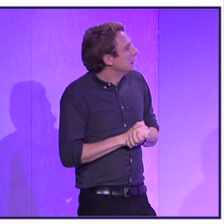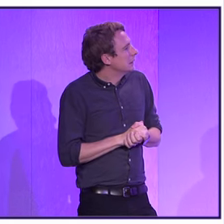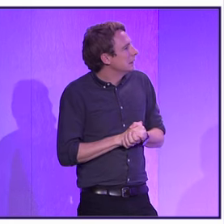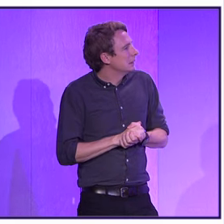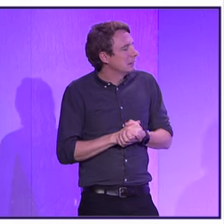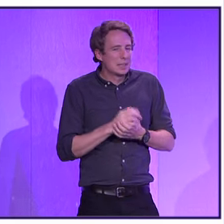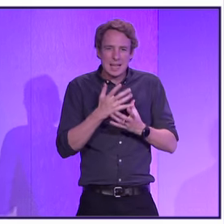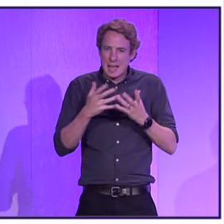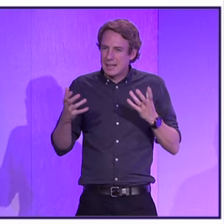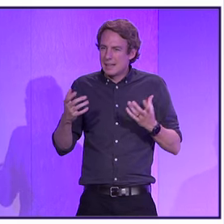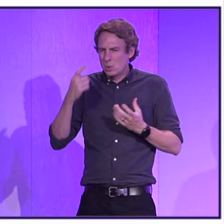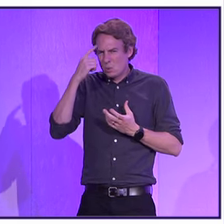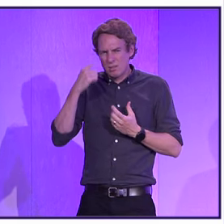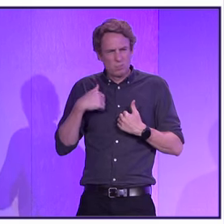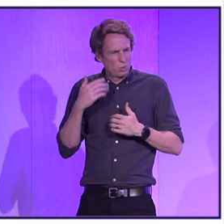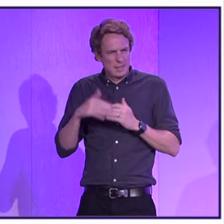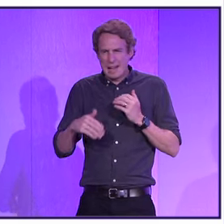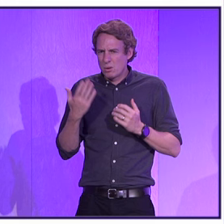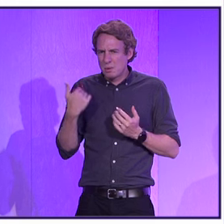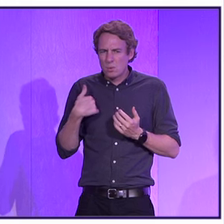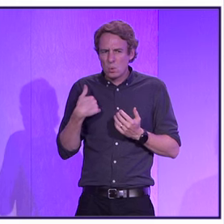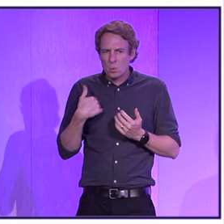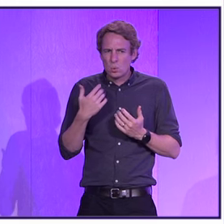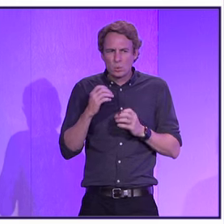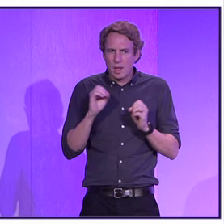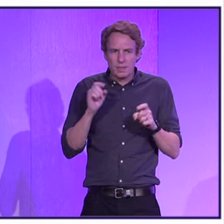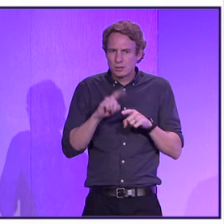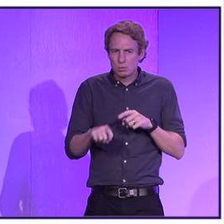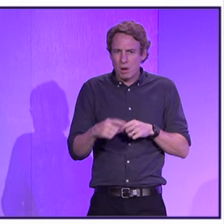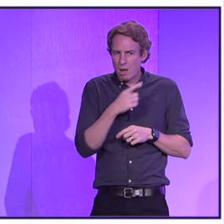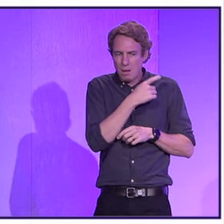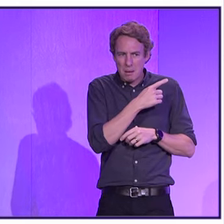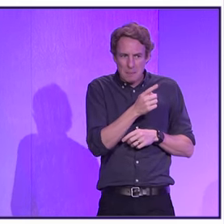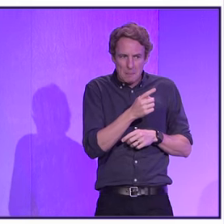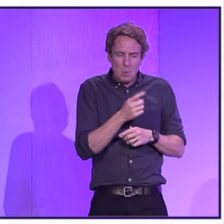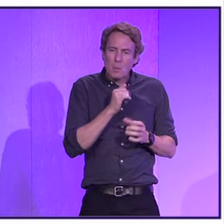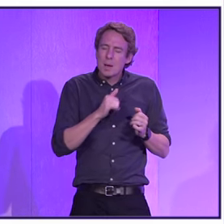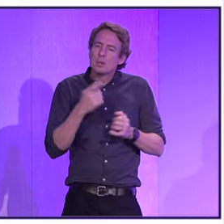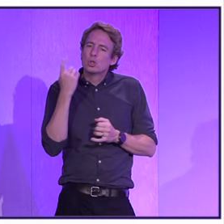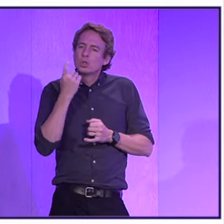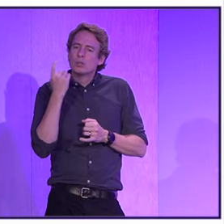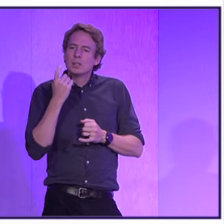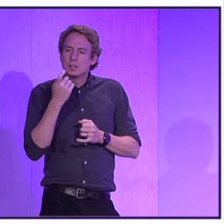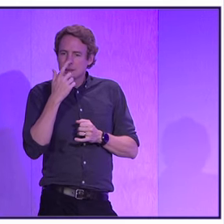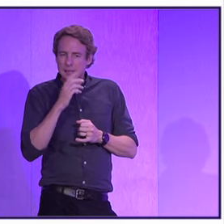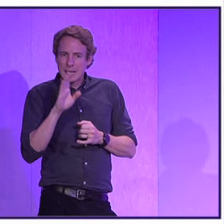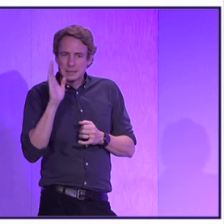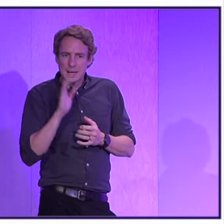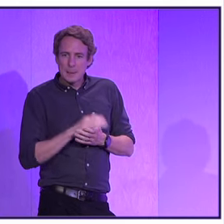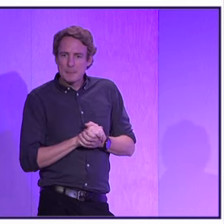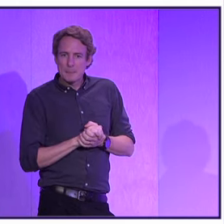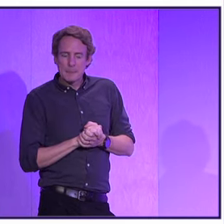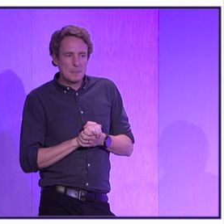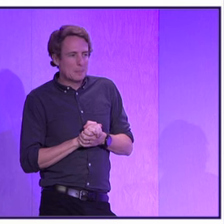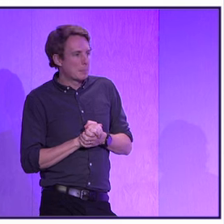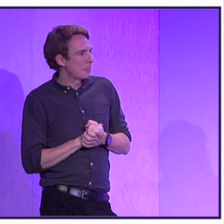something here that you haven't tried? Hands up if there's something on here that you haven't tried or you're just maybe a bit curious about, like, not sure what